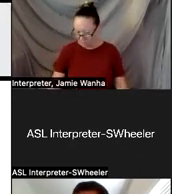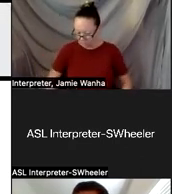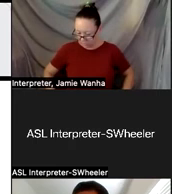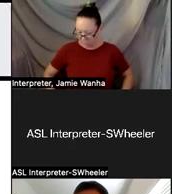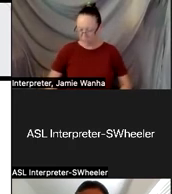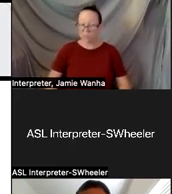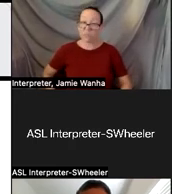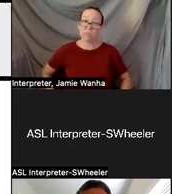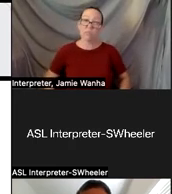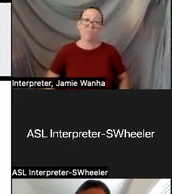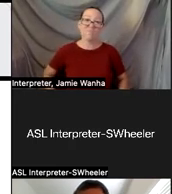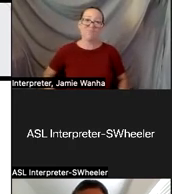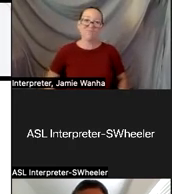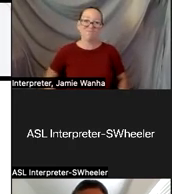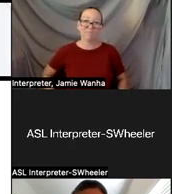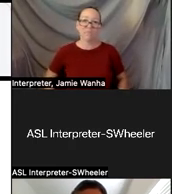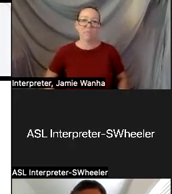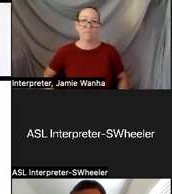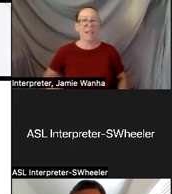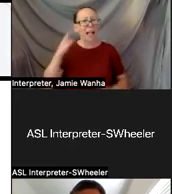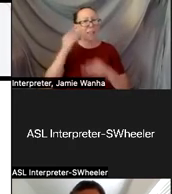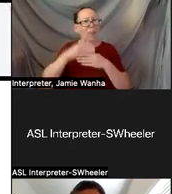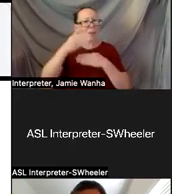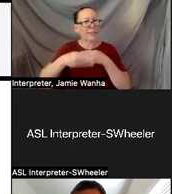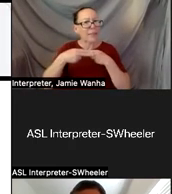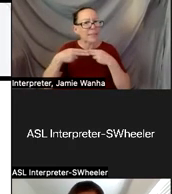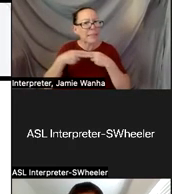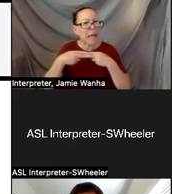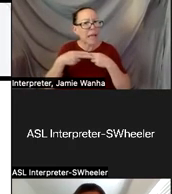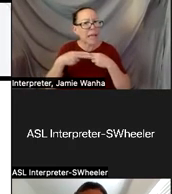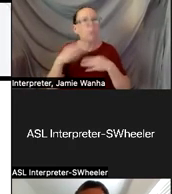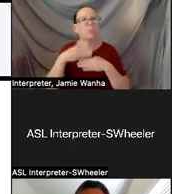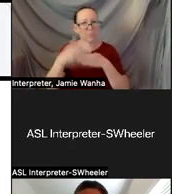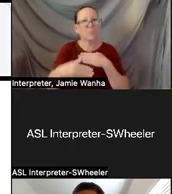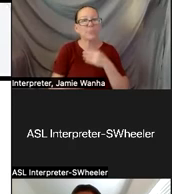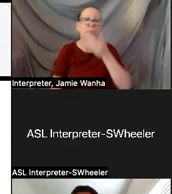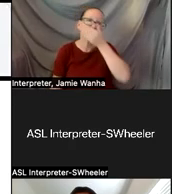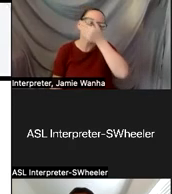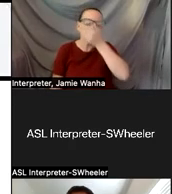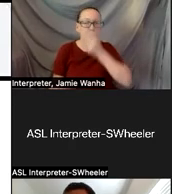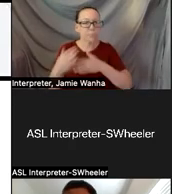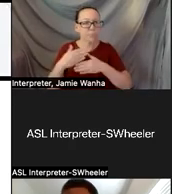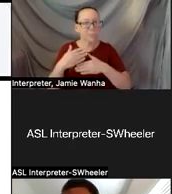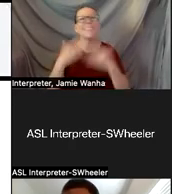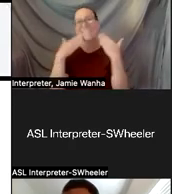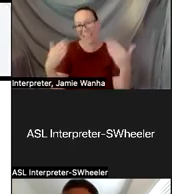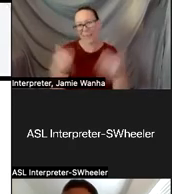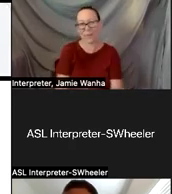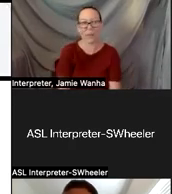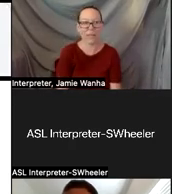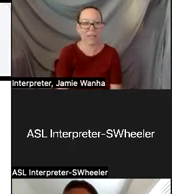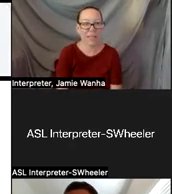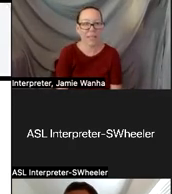I think we have another slide coming up. Mark, can you go forward on this. Thank you. Yeah, and there's my wife and